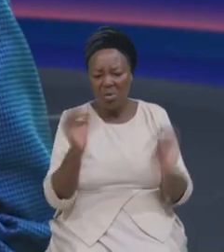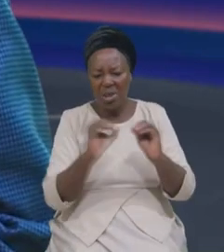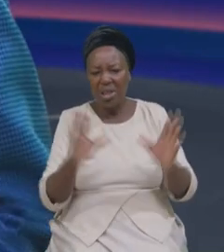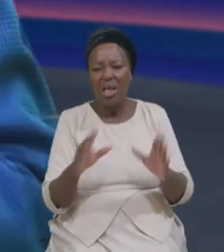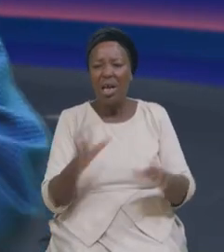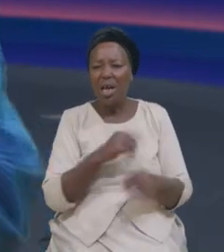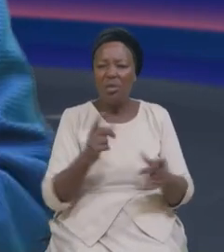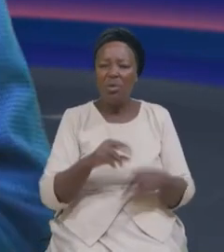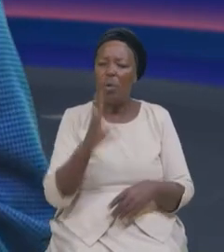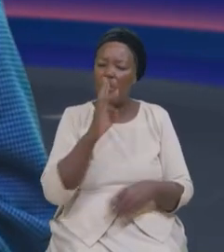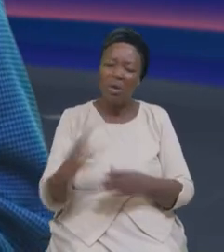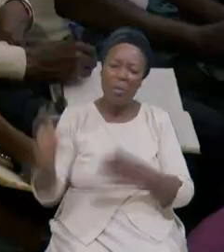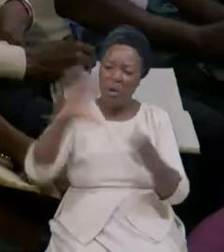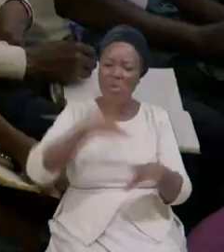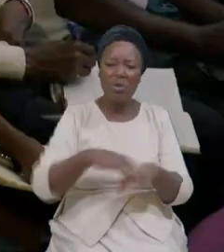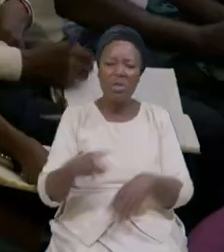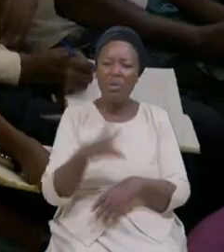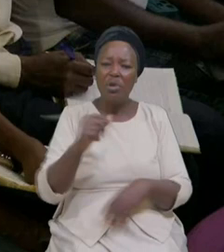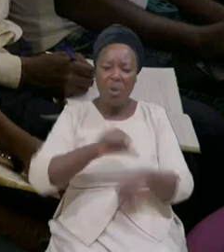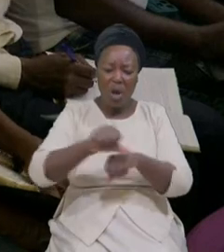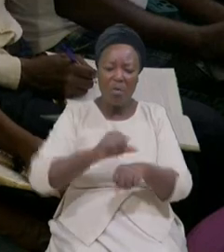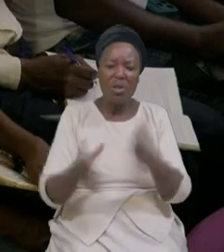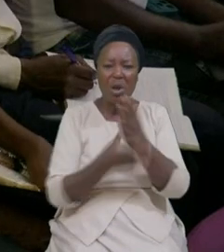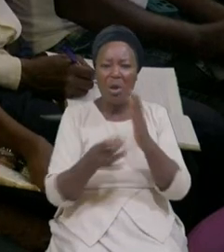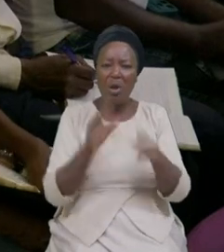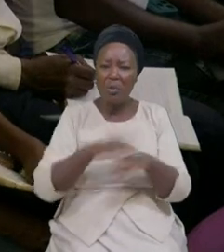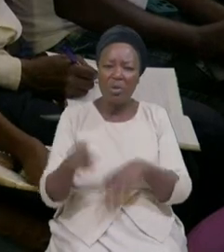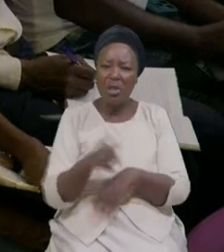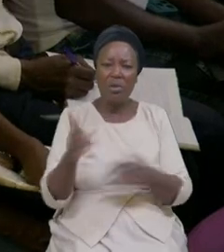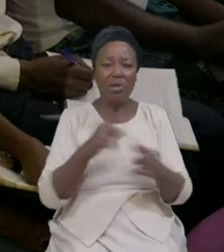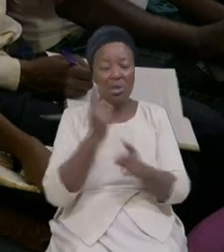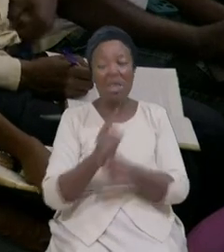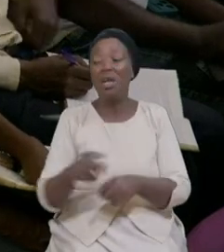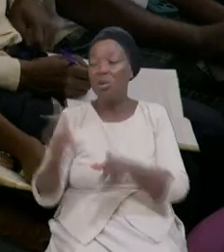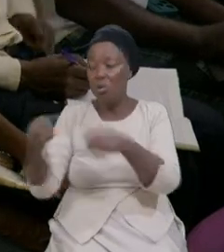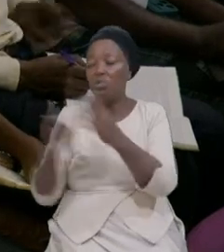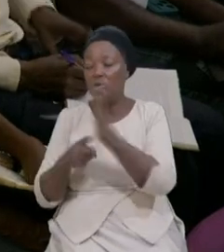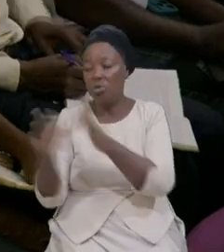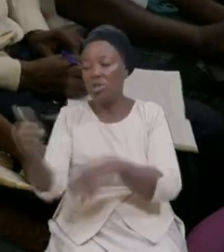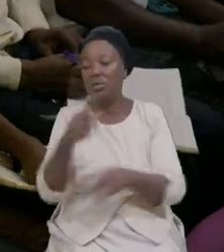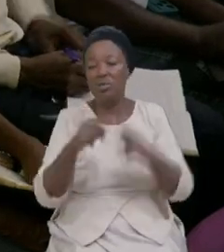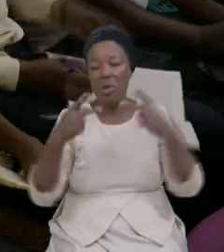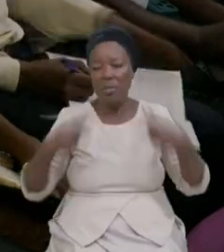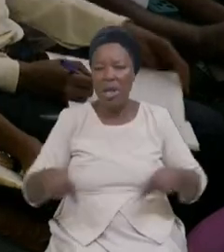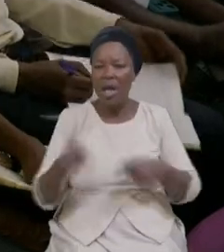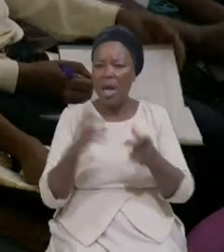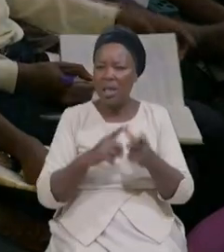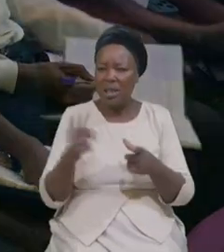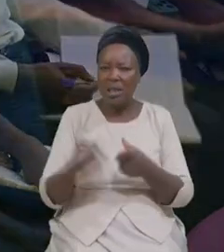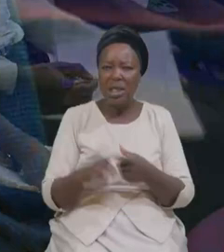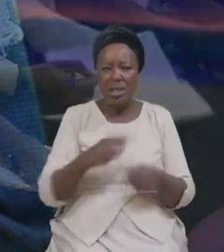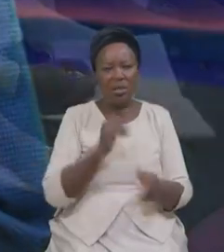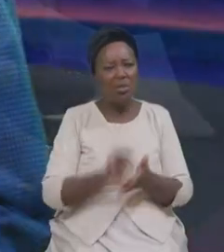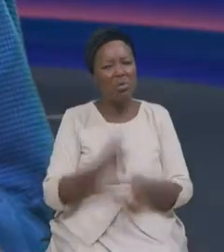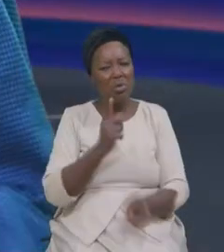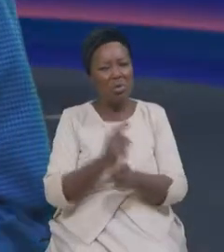whatever on us, no anointing us. He just said, go show yourself to the priest. And he went cheerfully. They were not